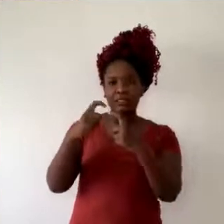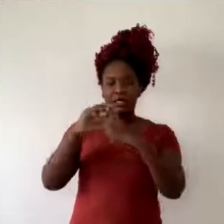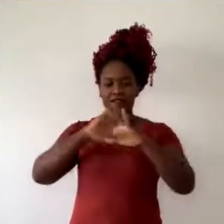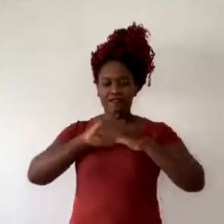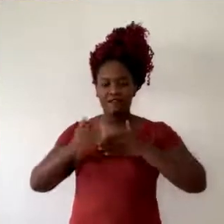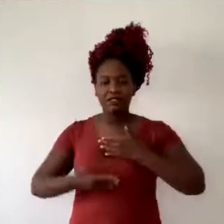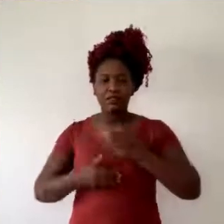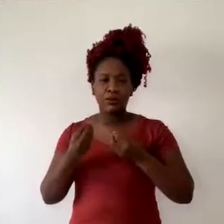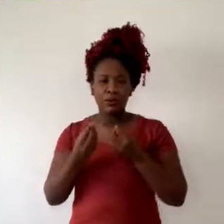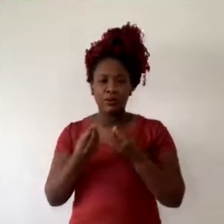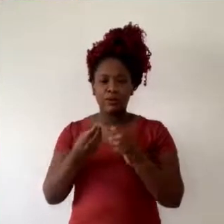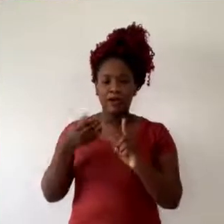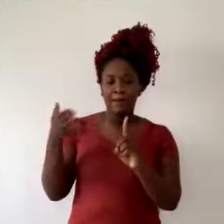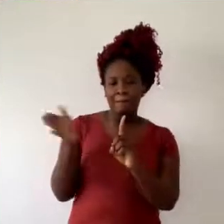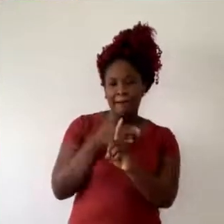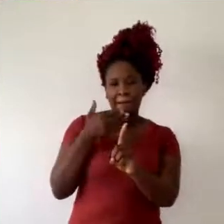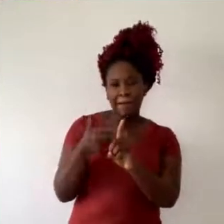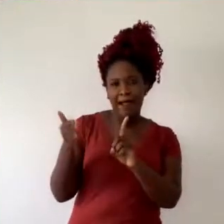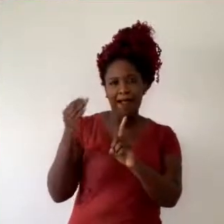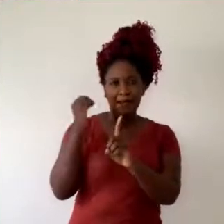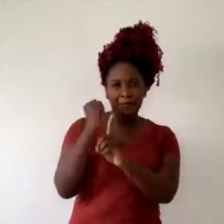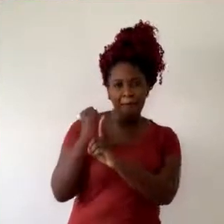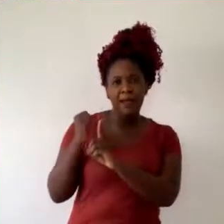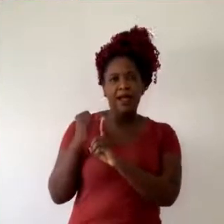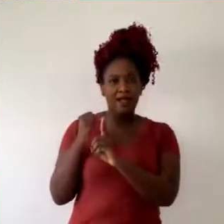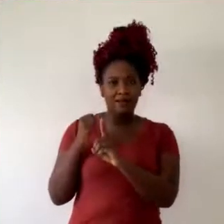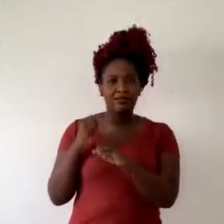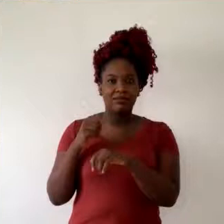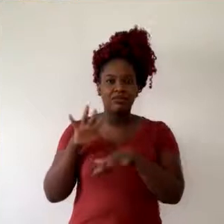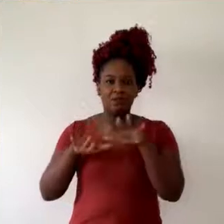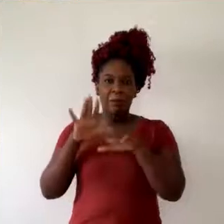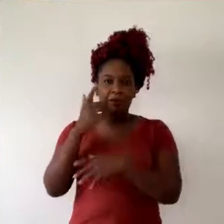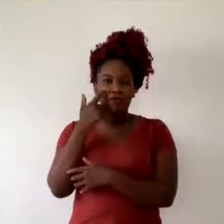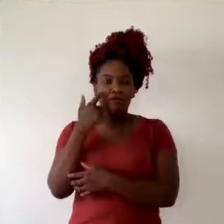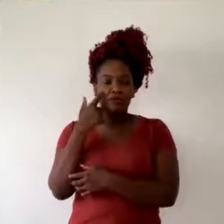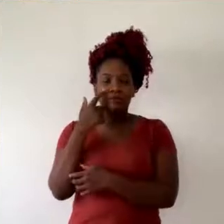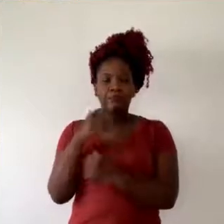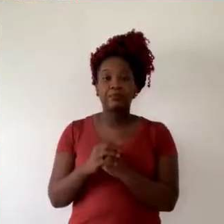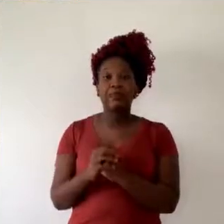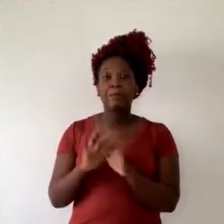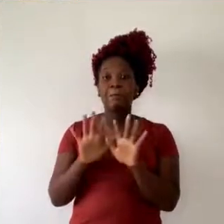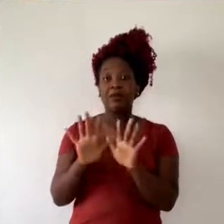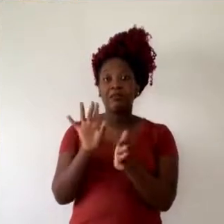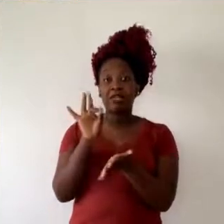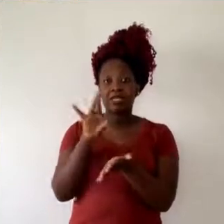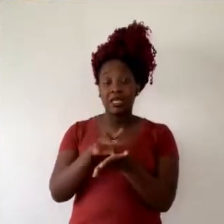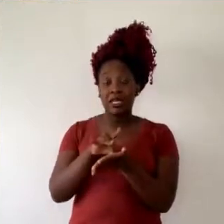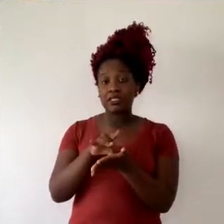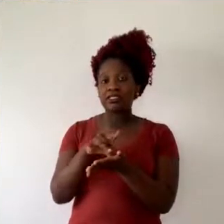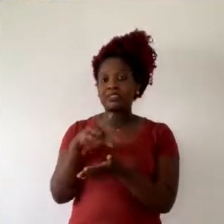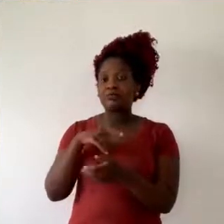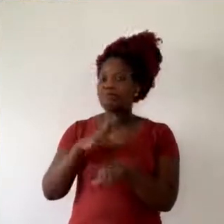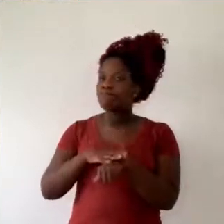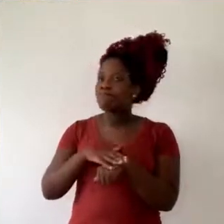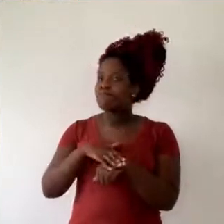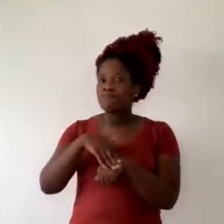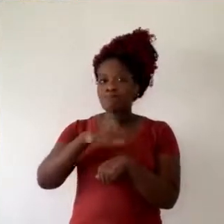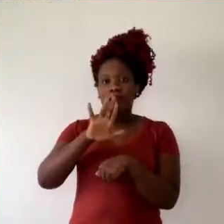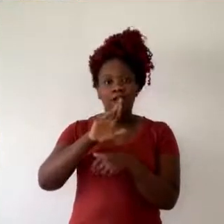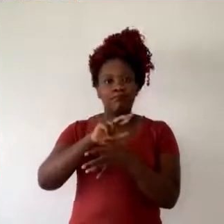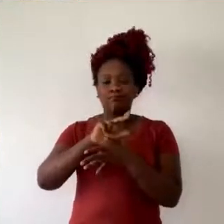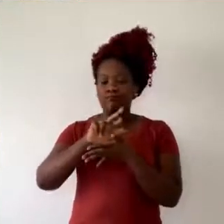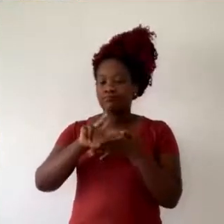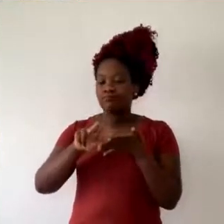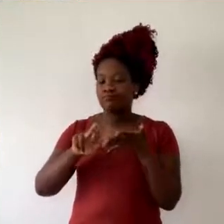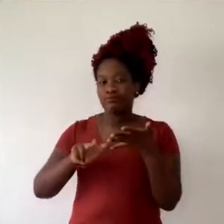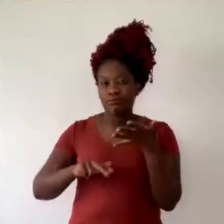it's the type of aggression that we are able to detect more easily, but the fact is that there's much more than